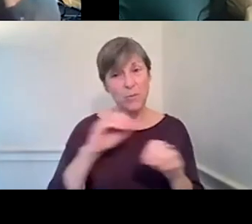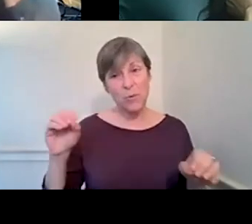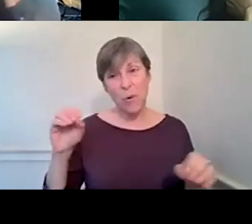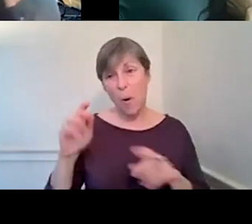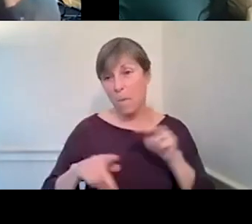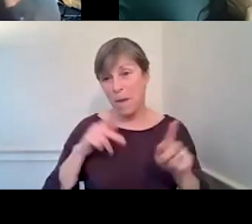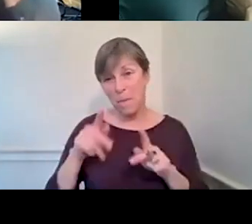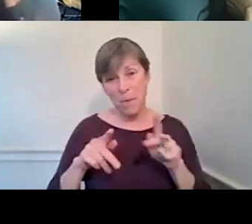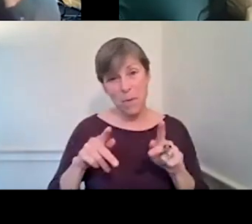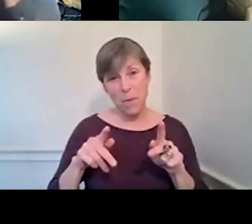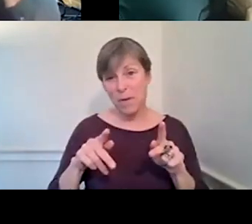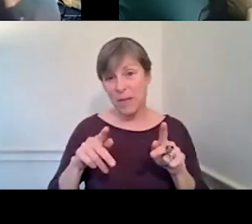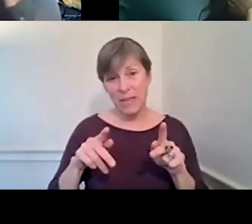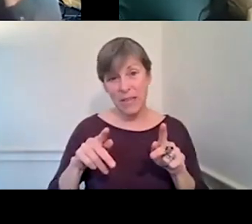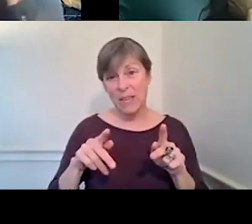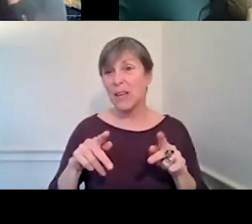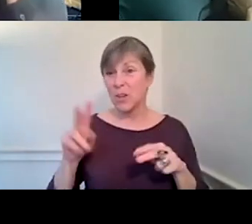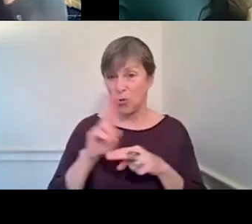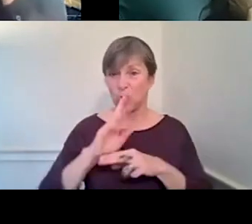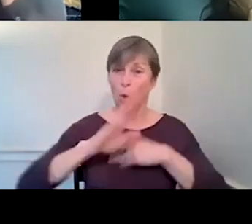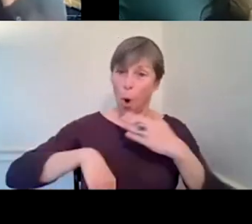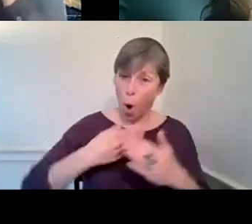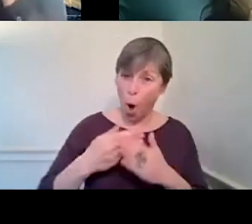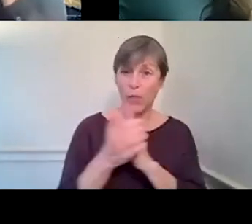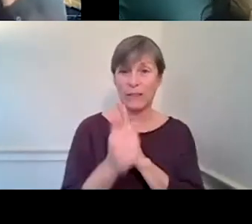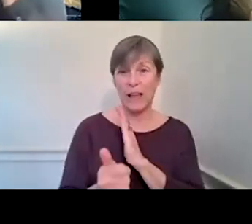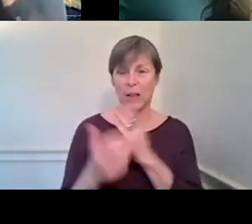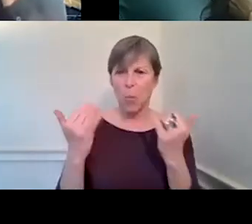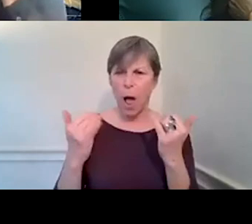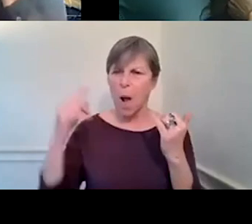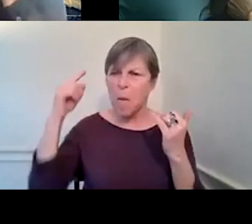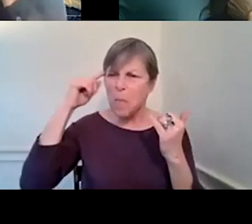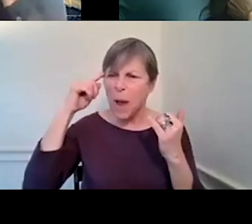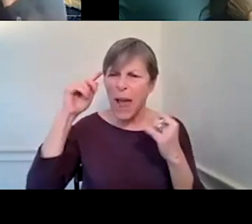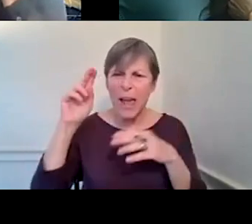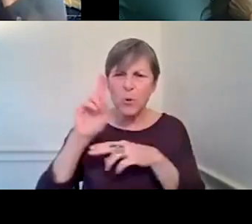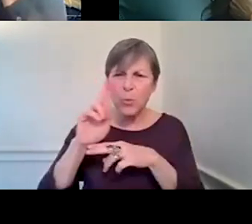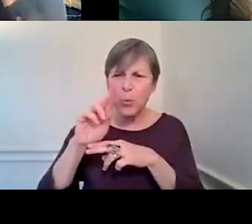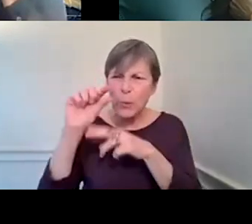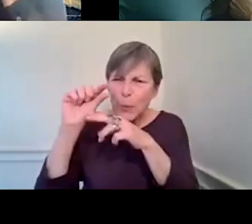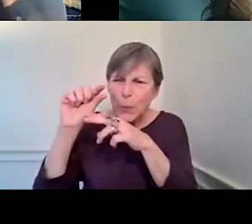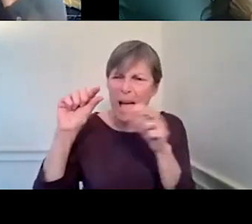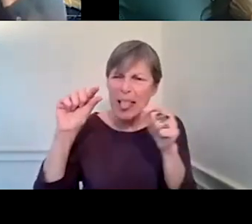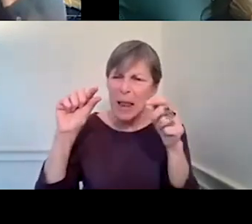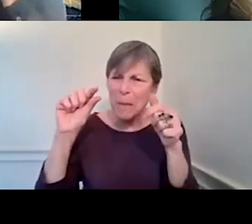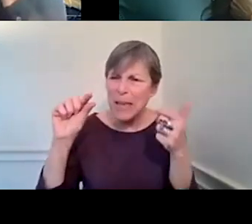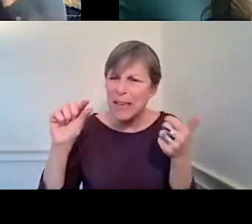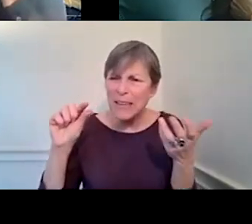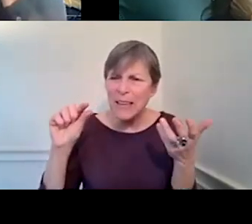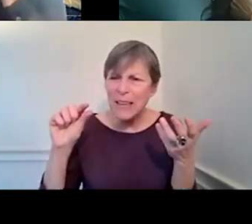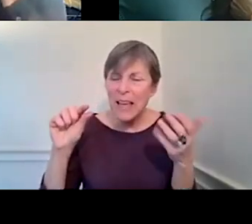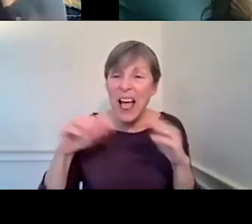have actually used much of their talent because our brain power usage is very minimal. I understood correctly if it's less than